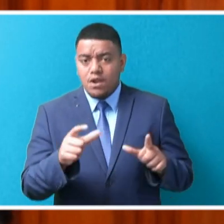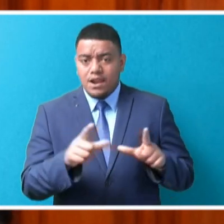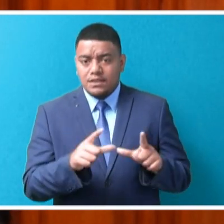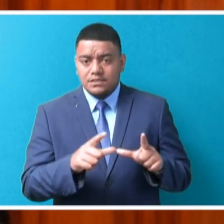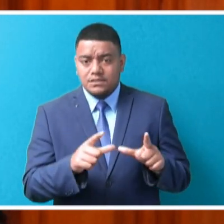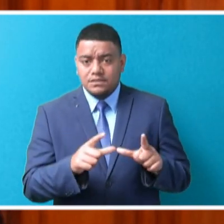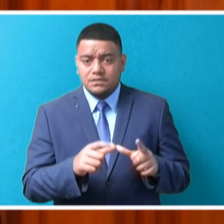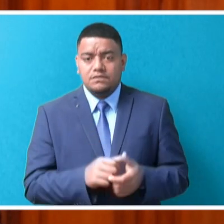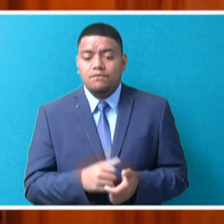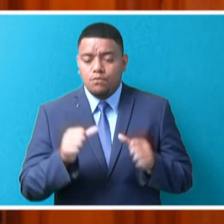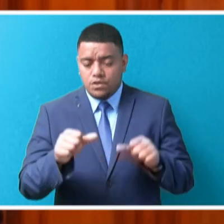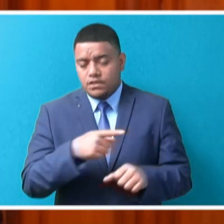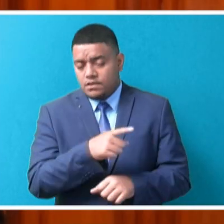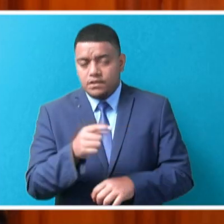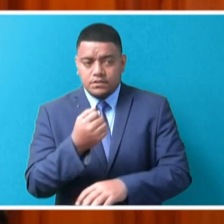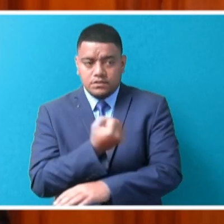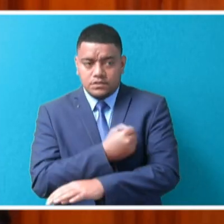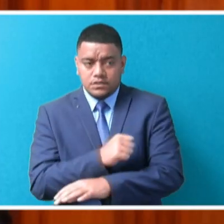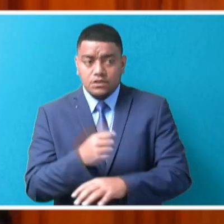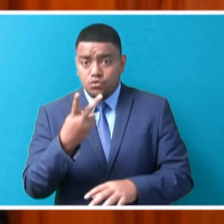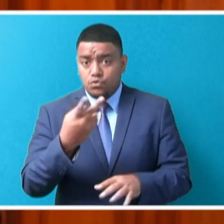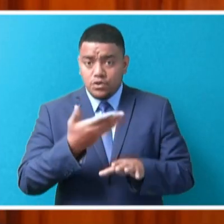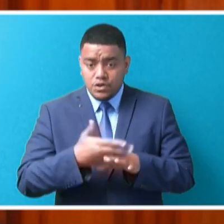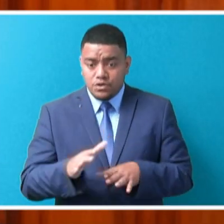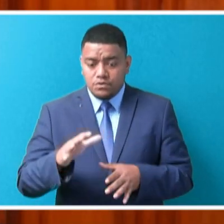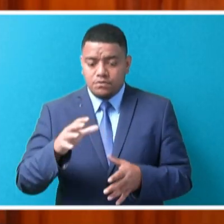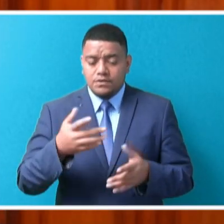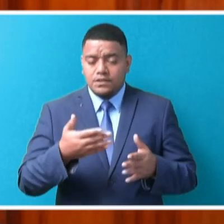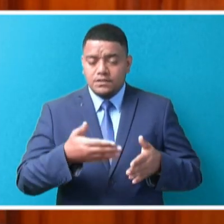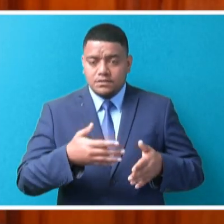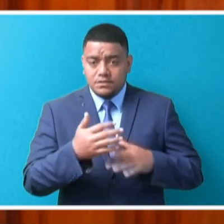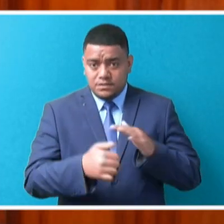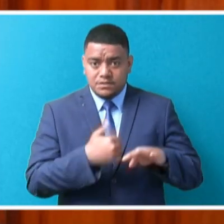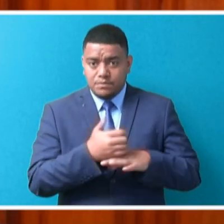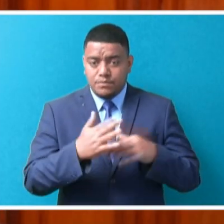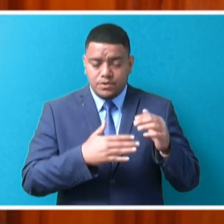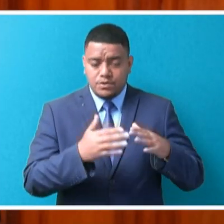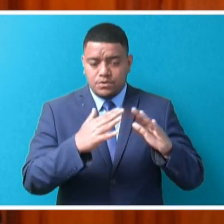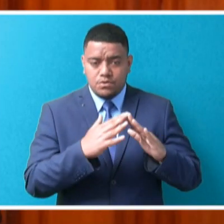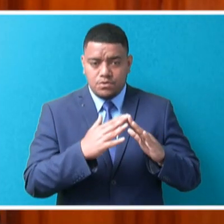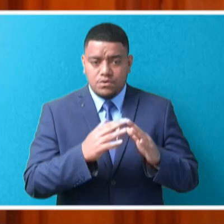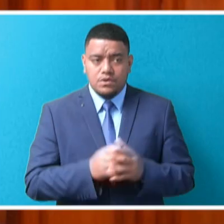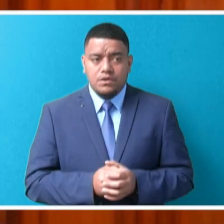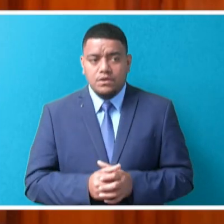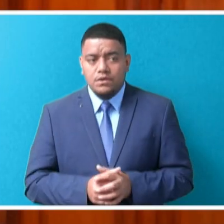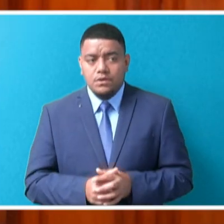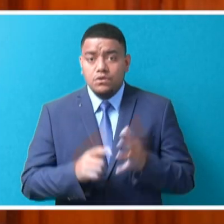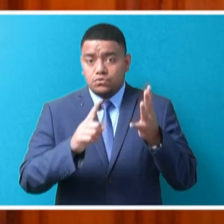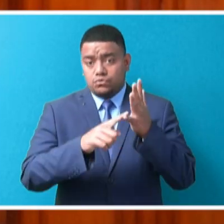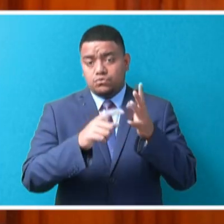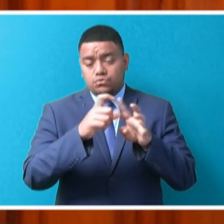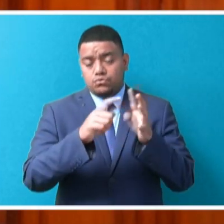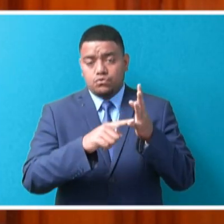our 24 stations, with the 2 new stations scheduled for establishment this year, one in Dawaro in Undu Point,